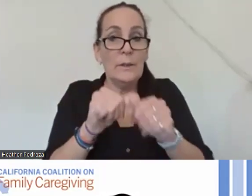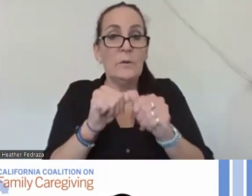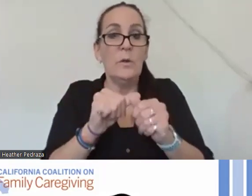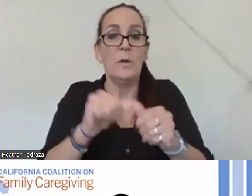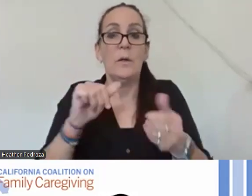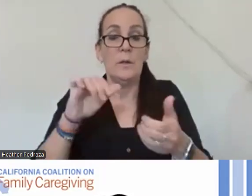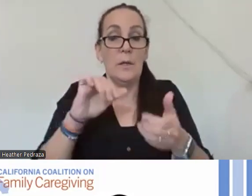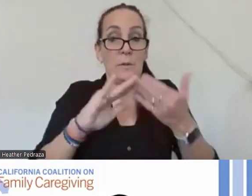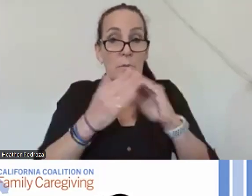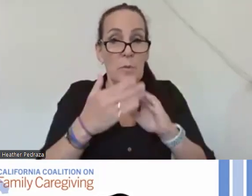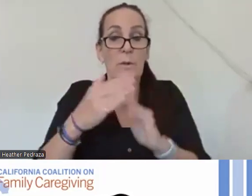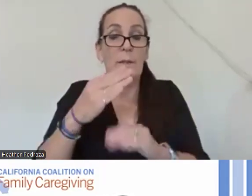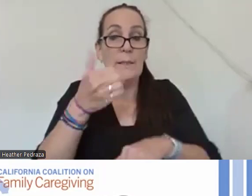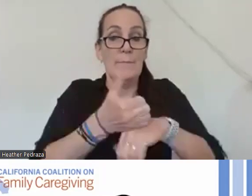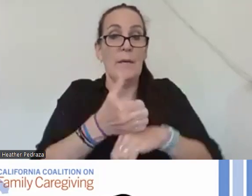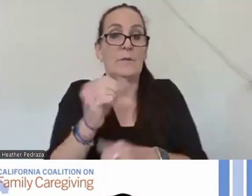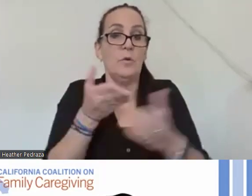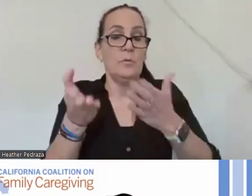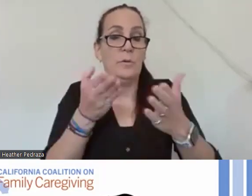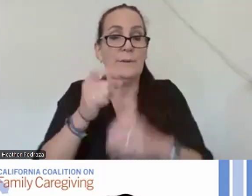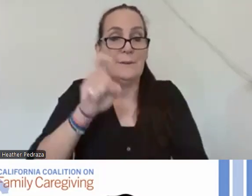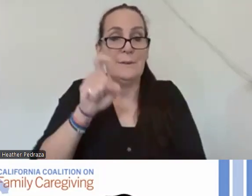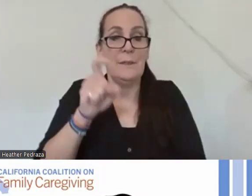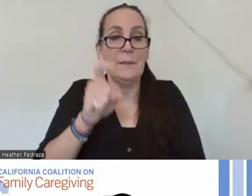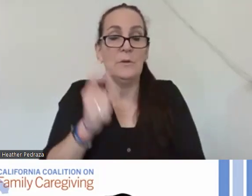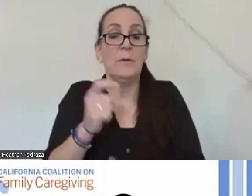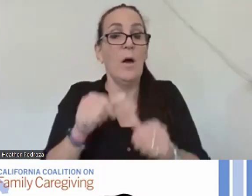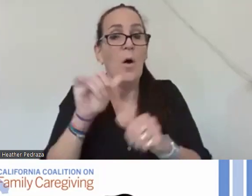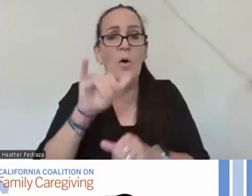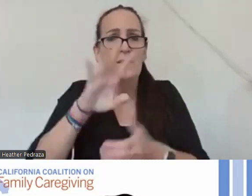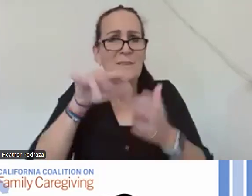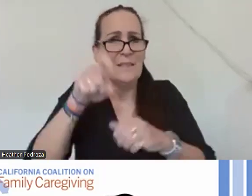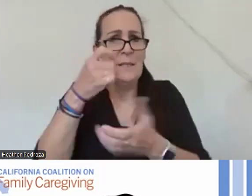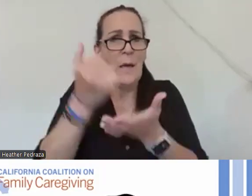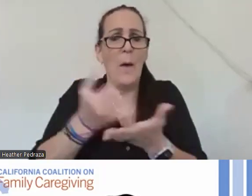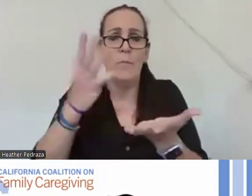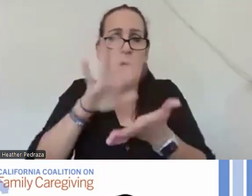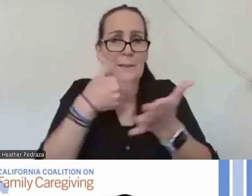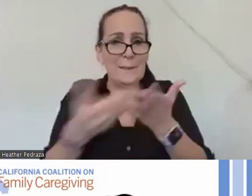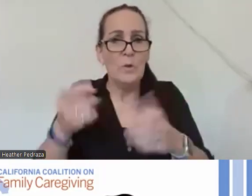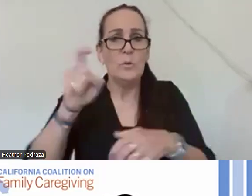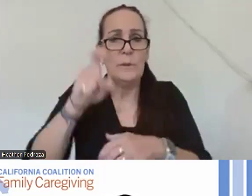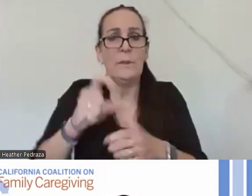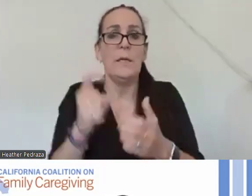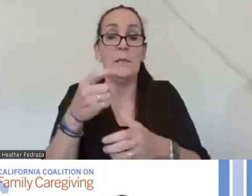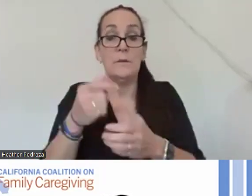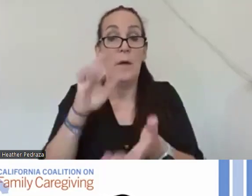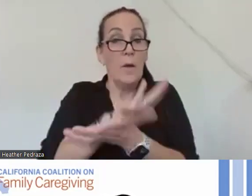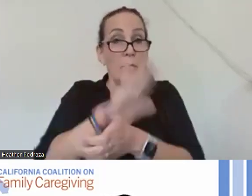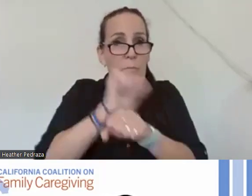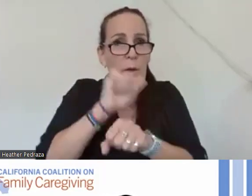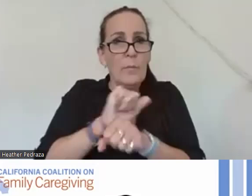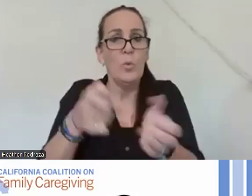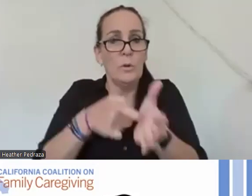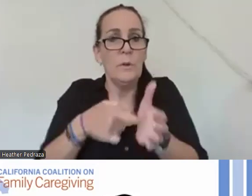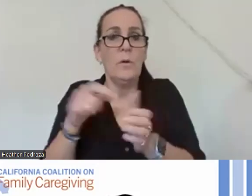paperwork requirements, issues arising around coordination of services and denial of and payment for services. There are